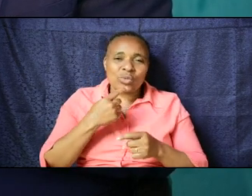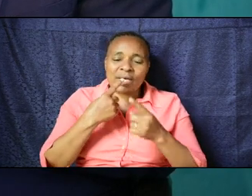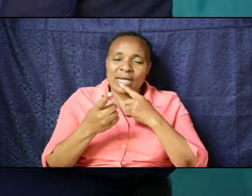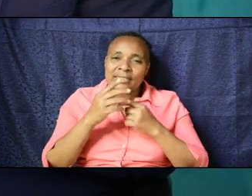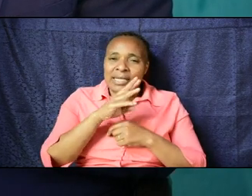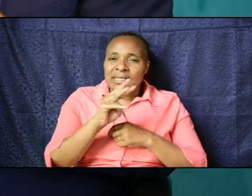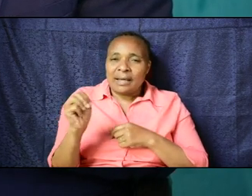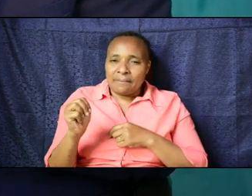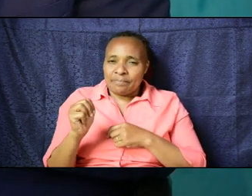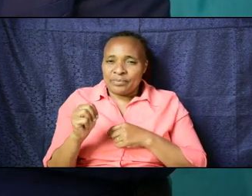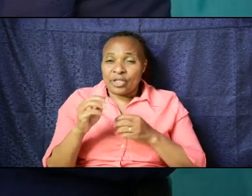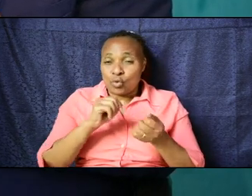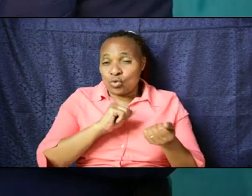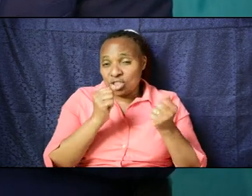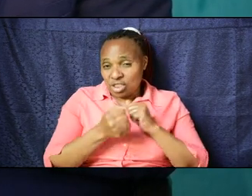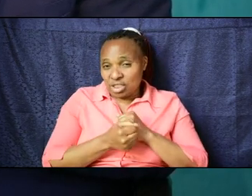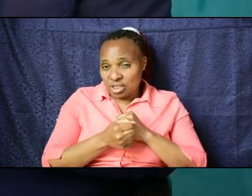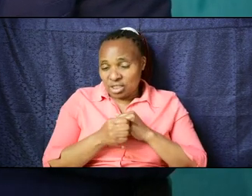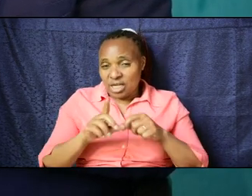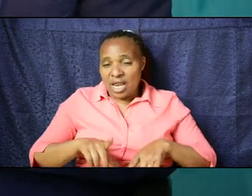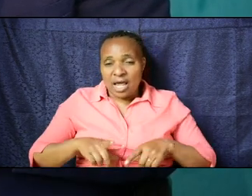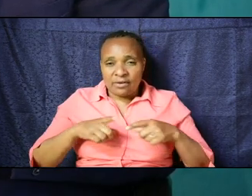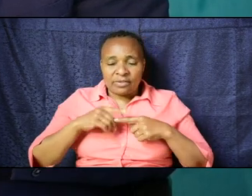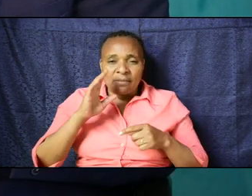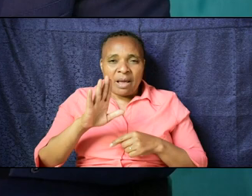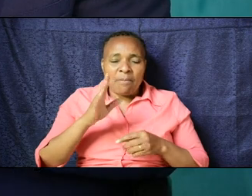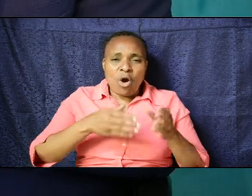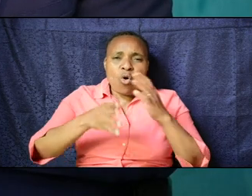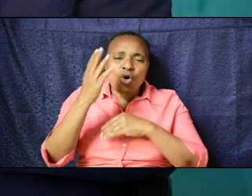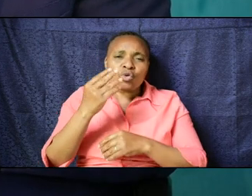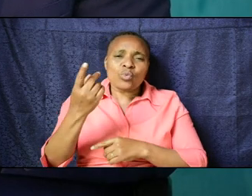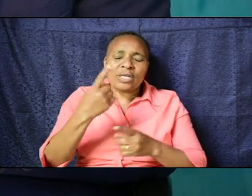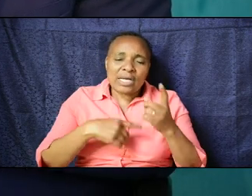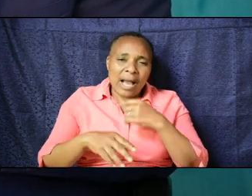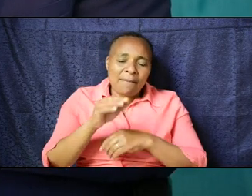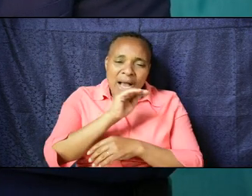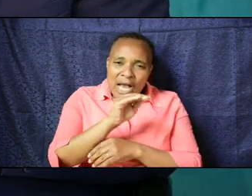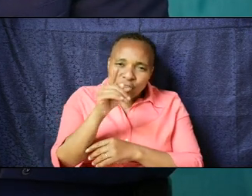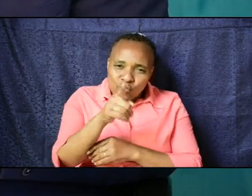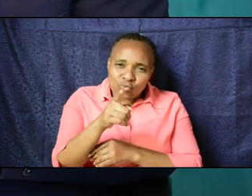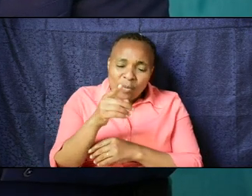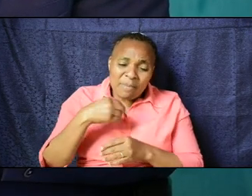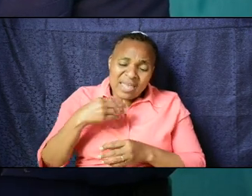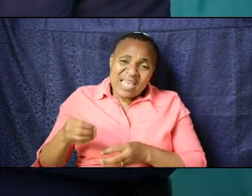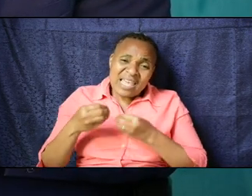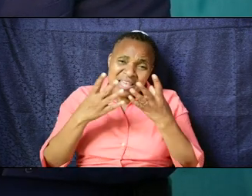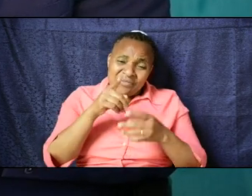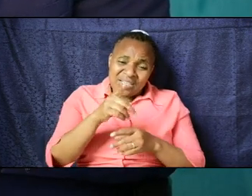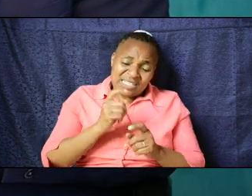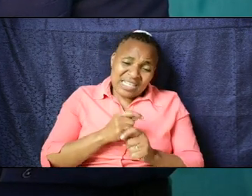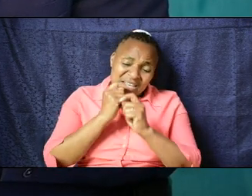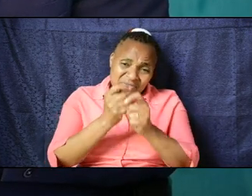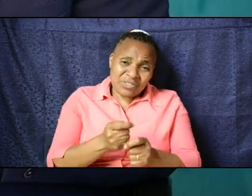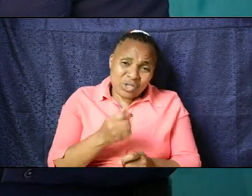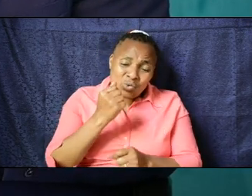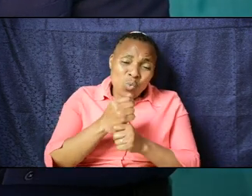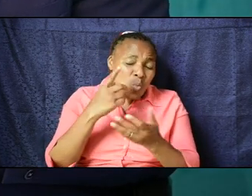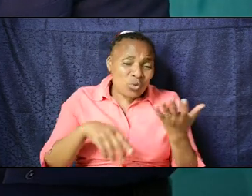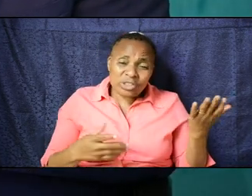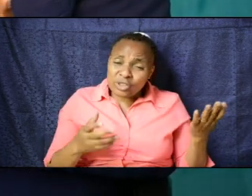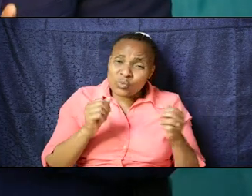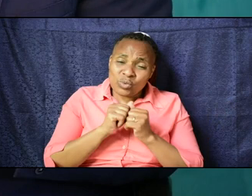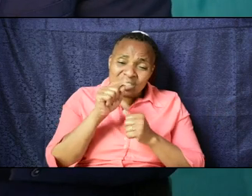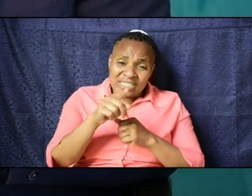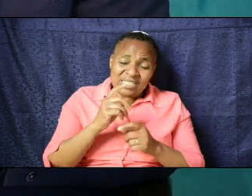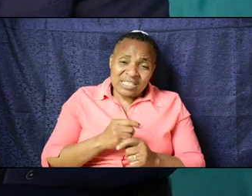them and they will change their lives. God will come and will ask you, like, I gave you this gift. What did you do with